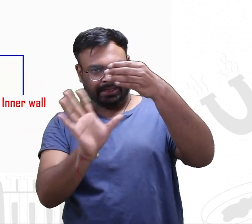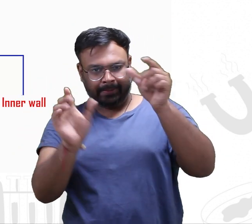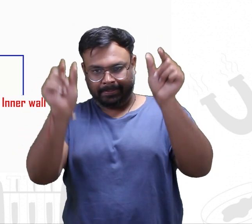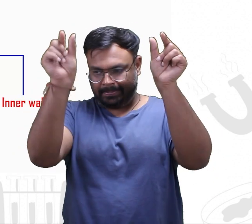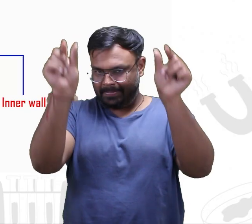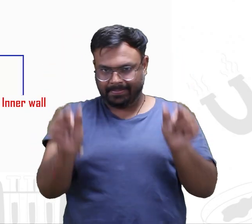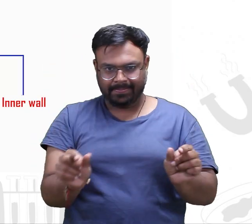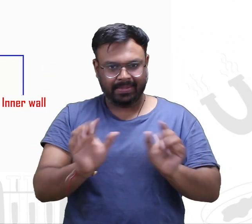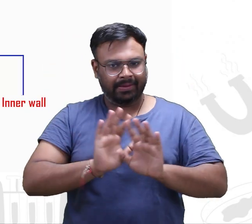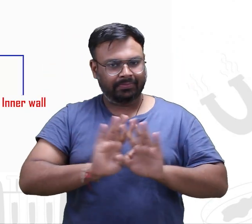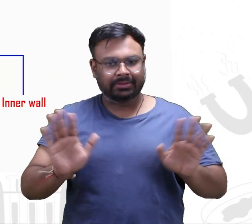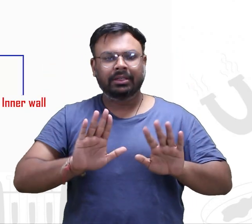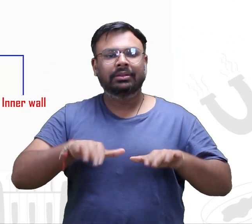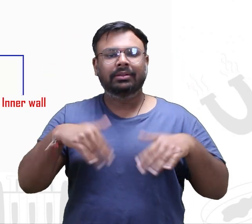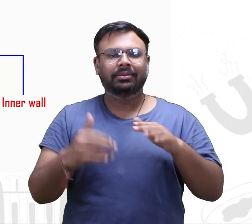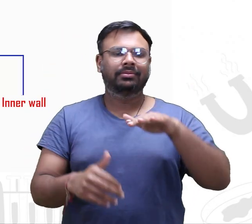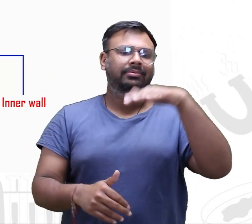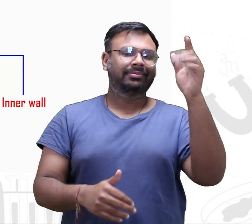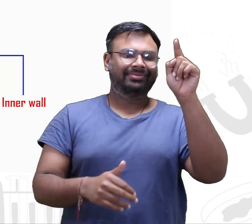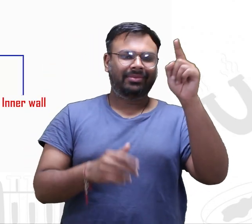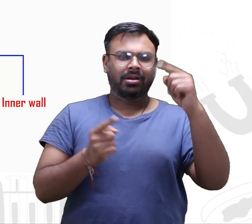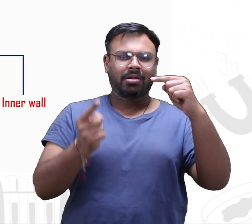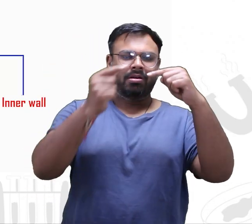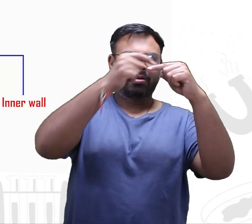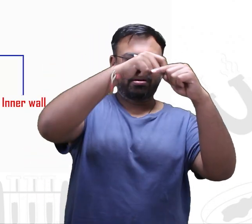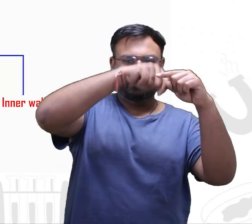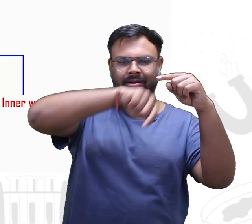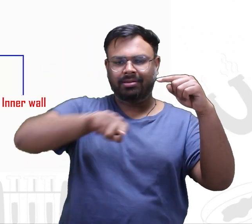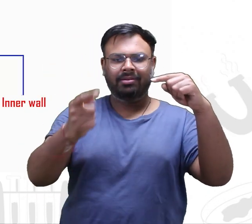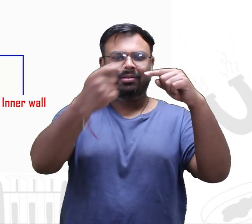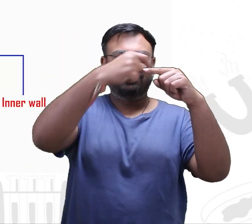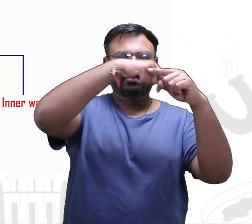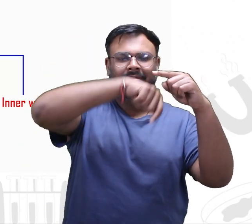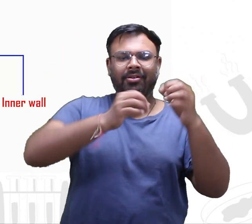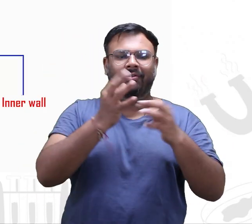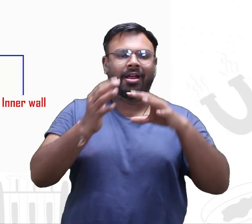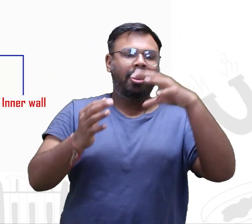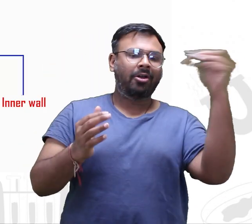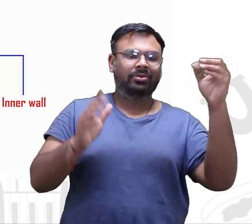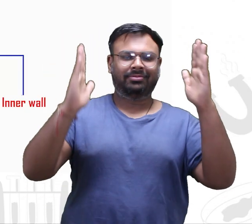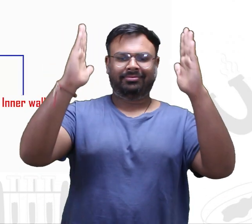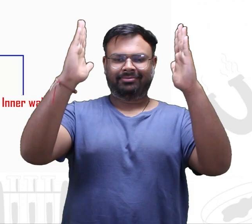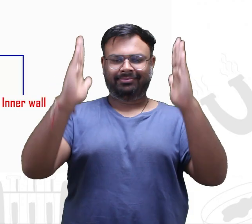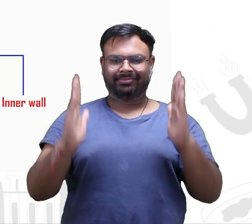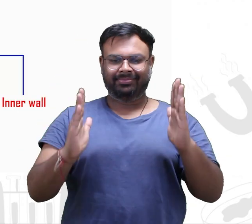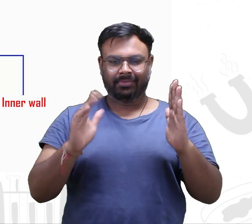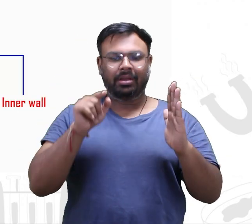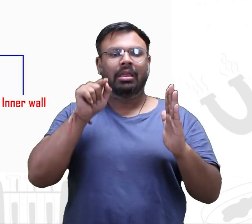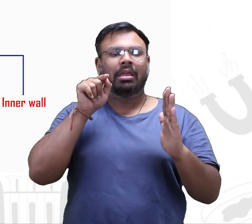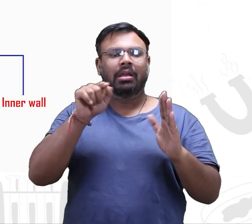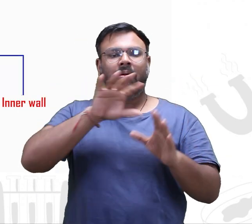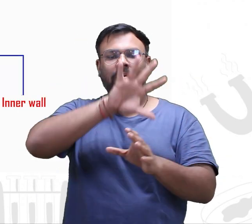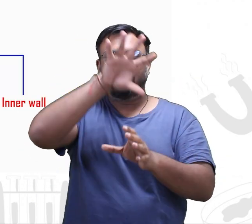wall reflects back any incoming radiation. The space between the inner wall and outer wall is evacuated to